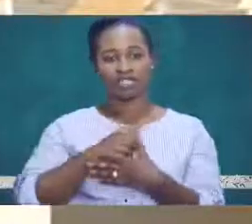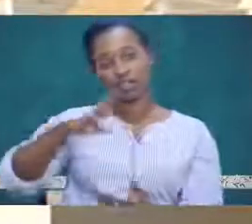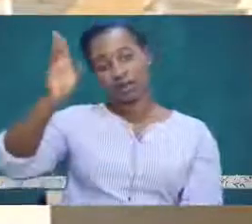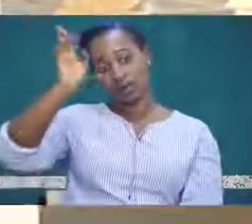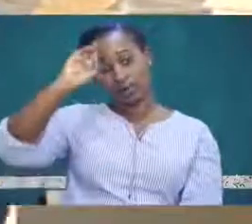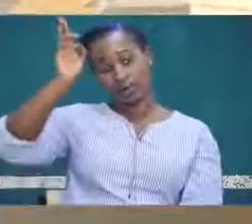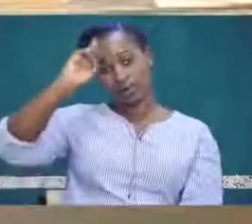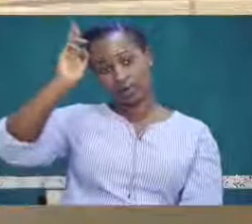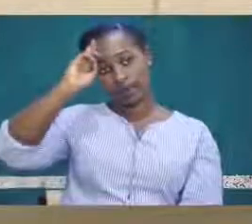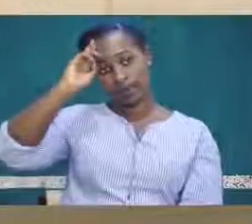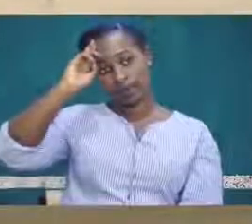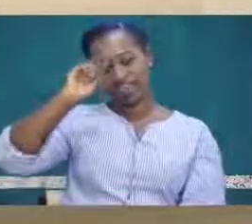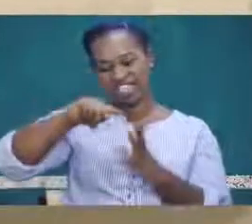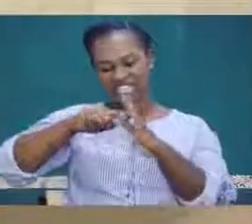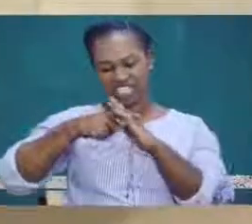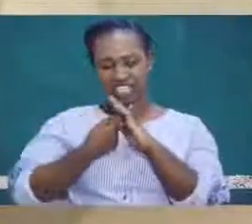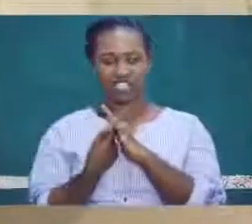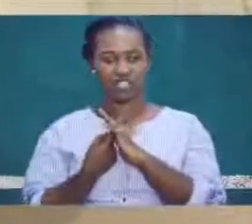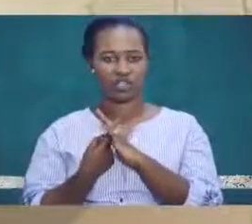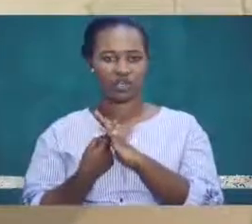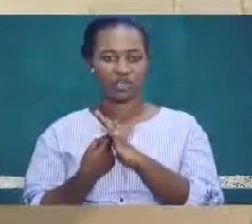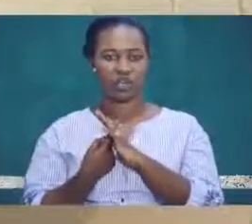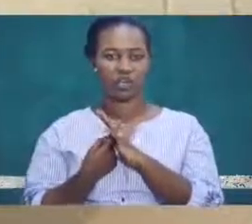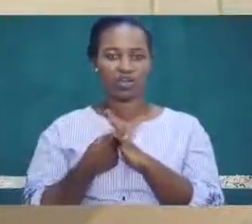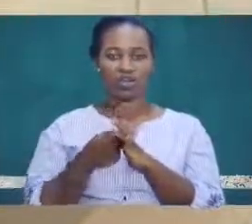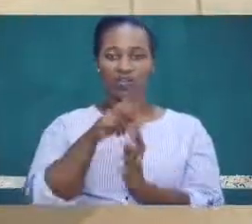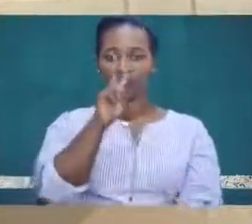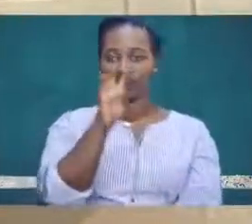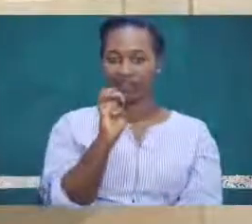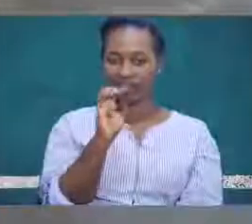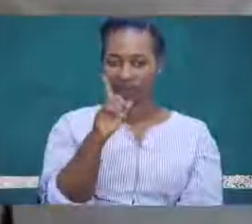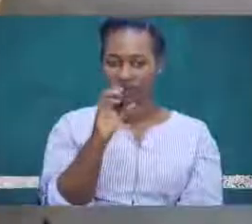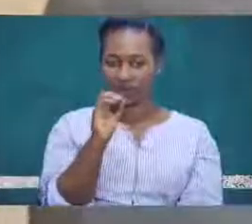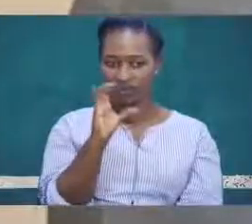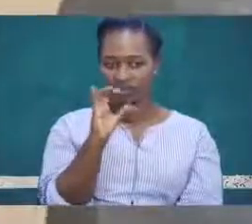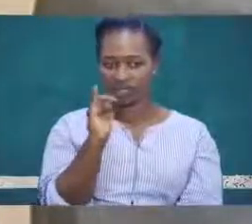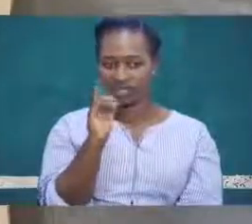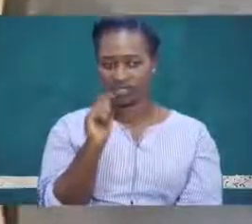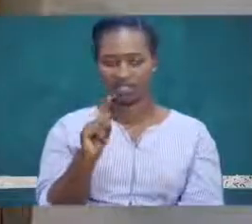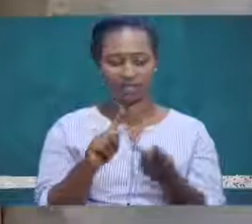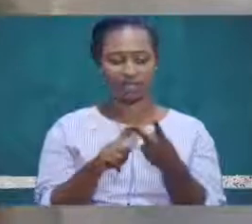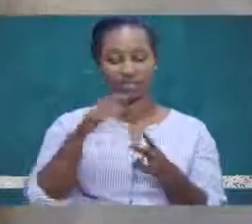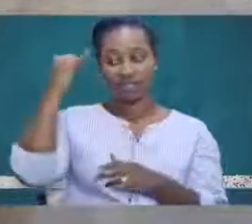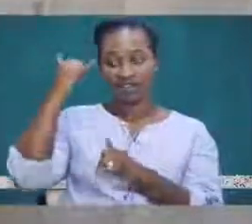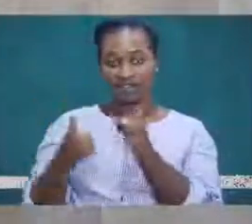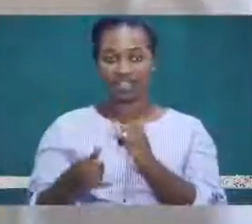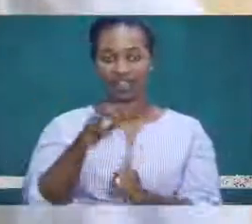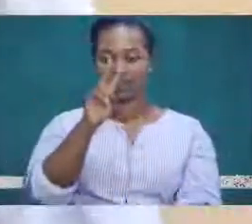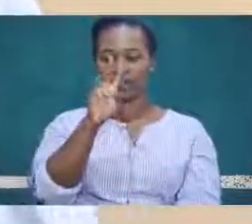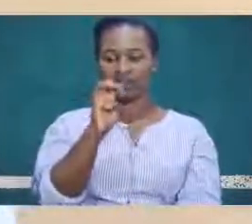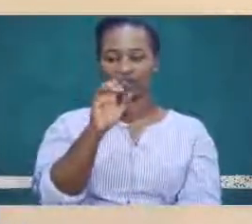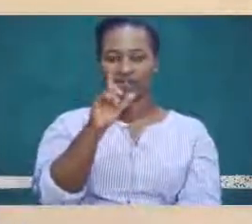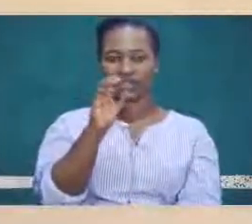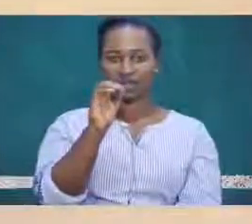remember initial velocity, final velocity, and acceleration. So I have made